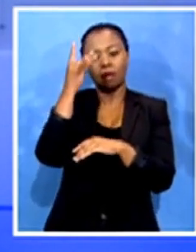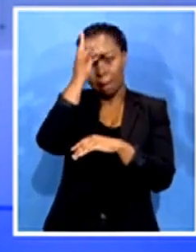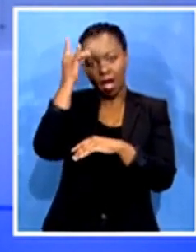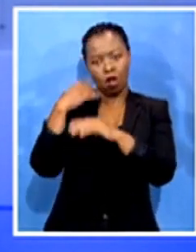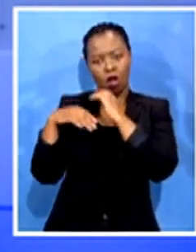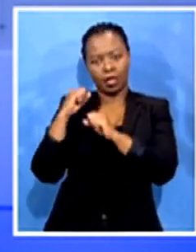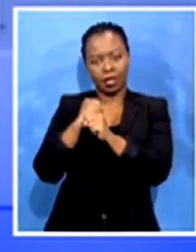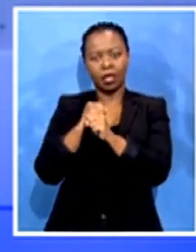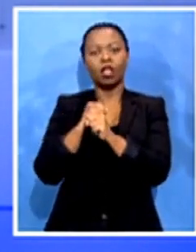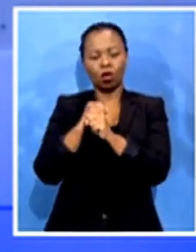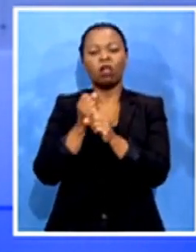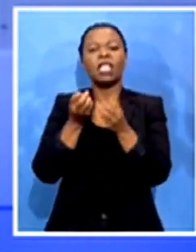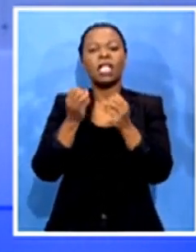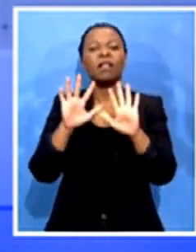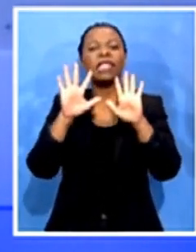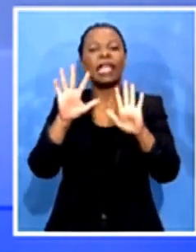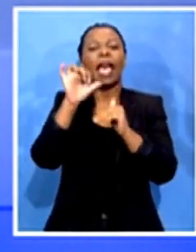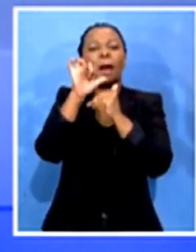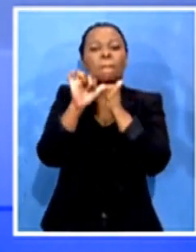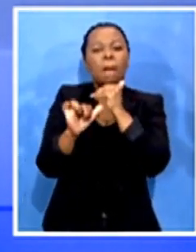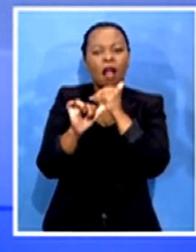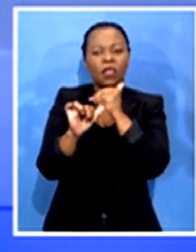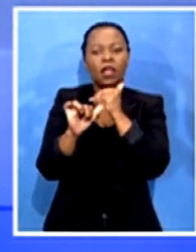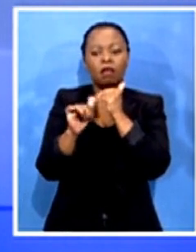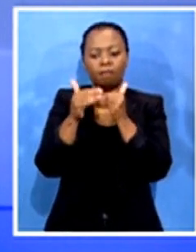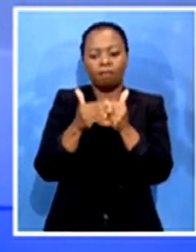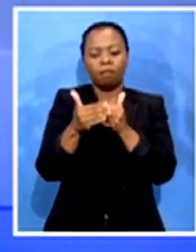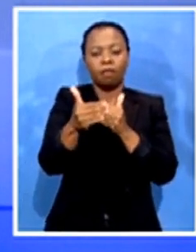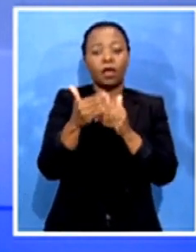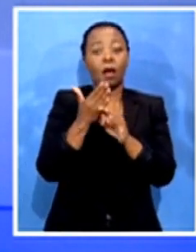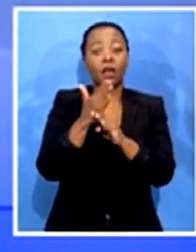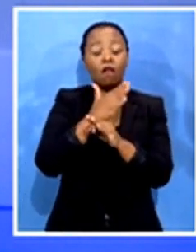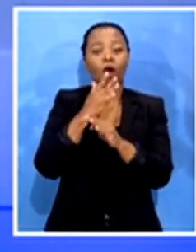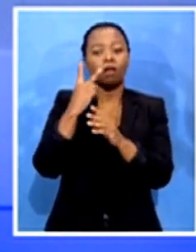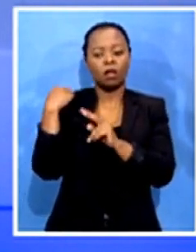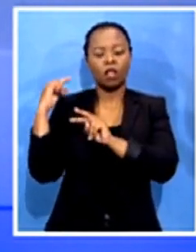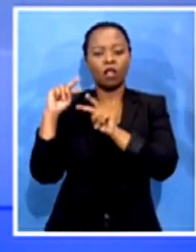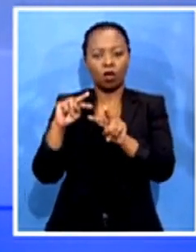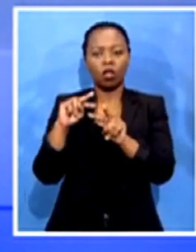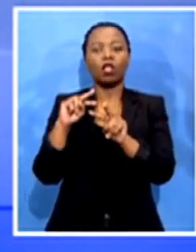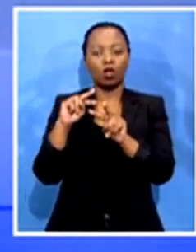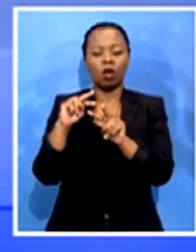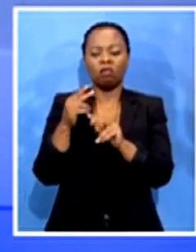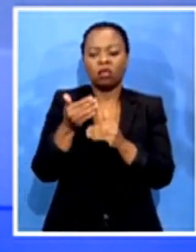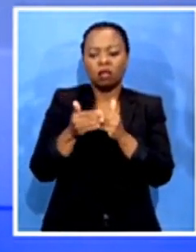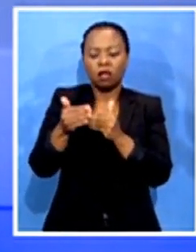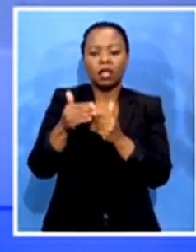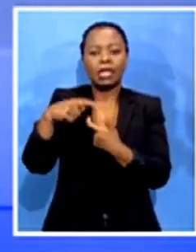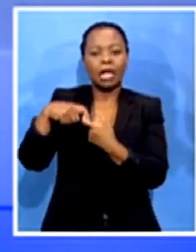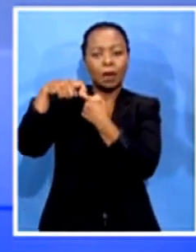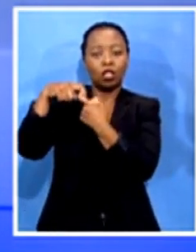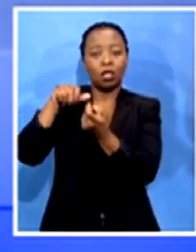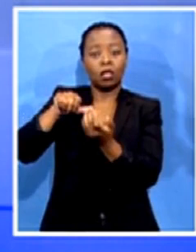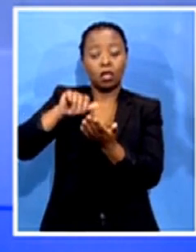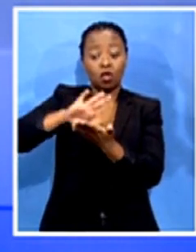reviews would be required again. The sudden suspension of grants has resulted in a dire backlog as those